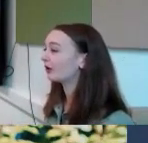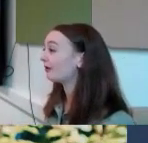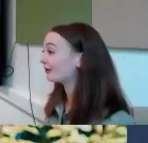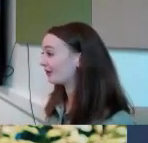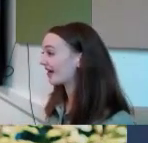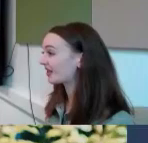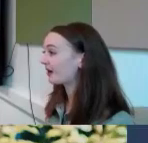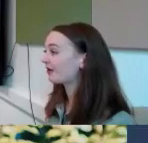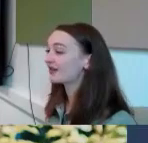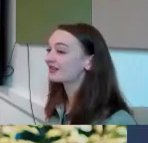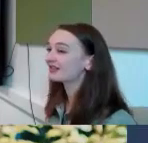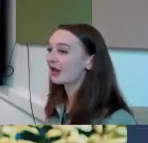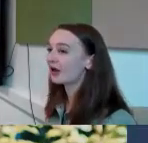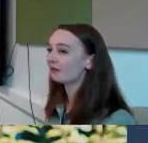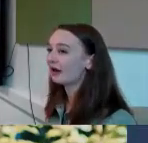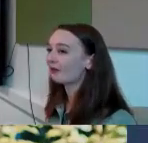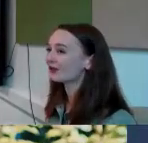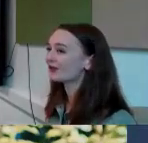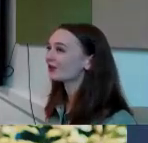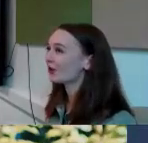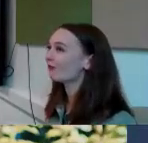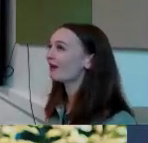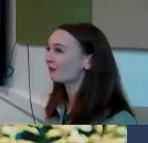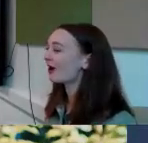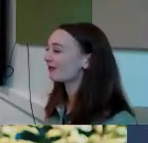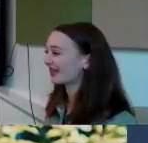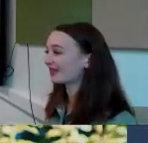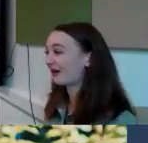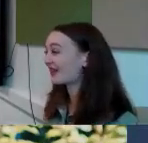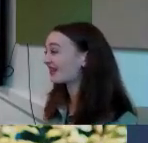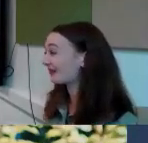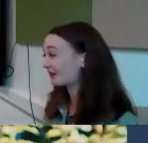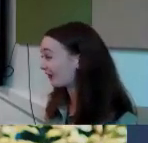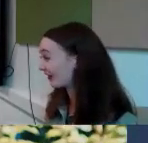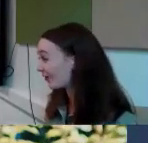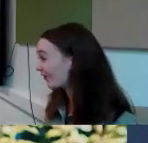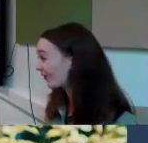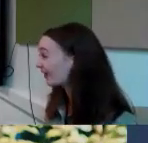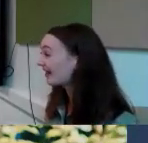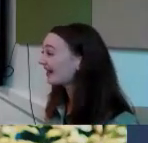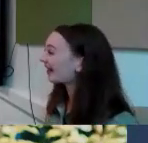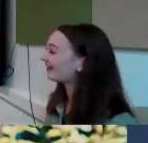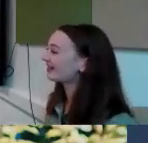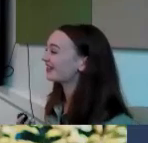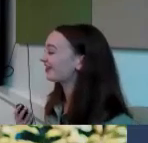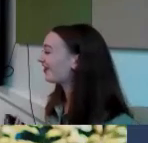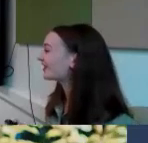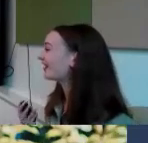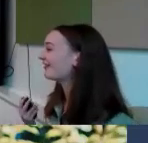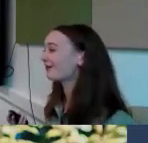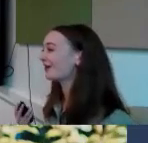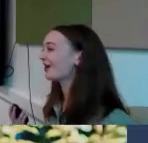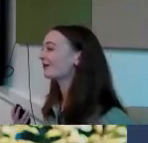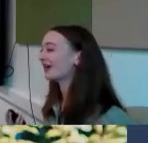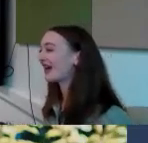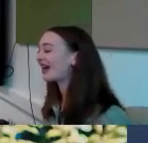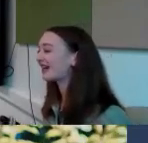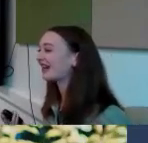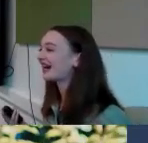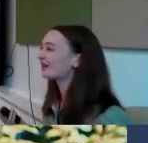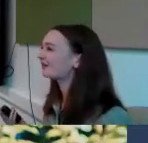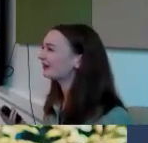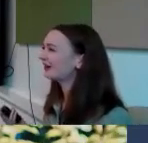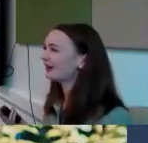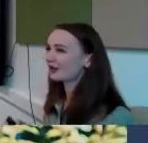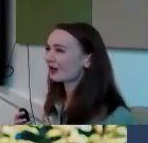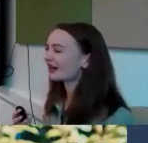young people going through that experience, I wasn't sure whether what I was experiencing was real at all. I went to the doctor over and over again